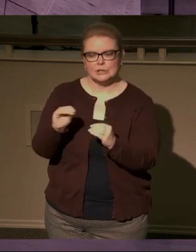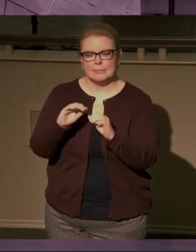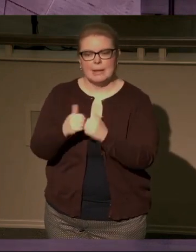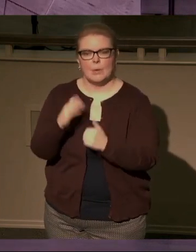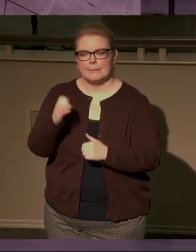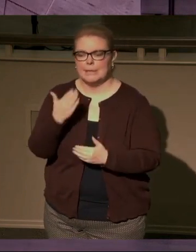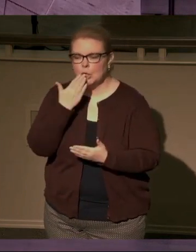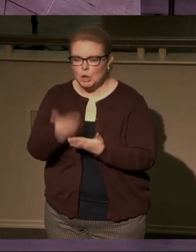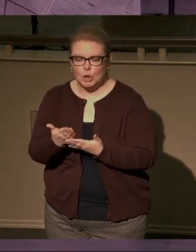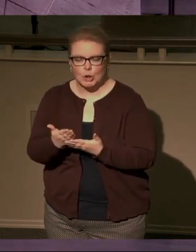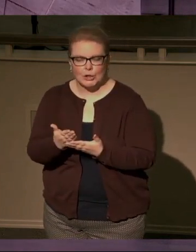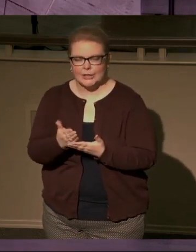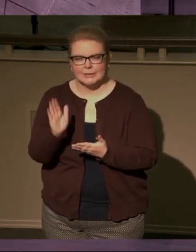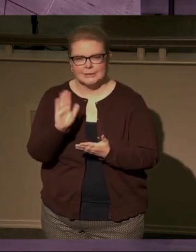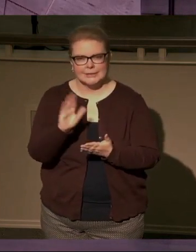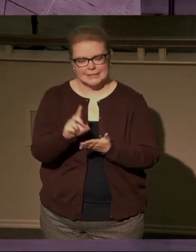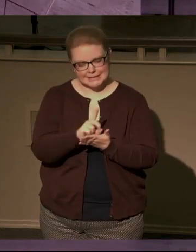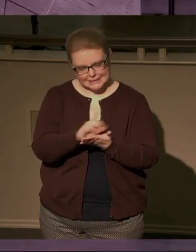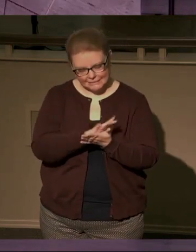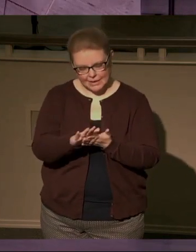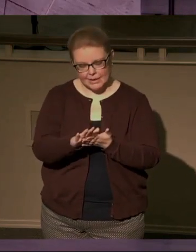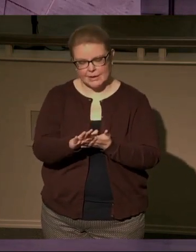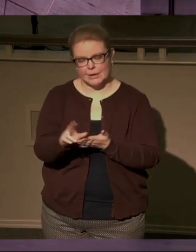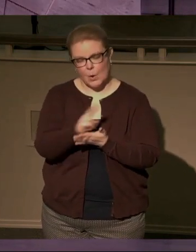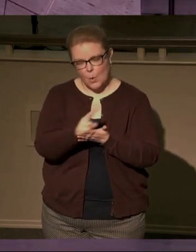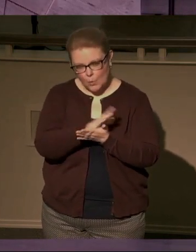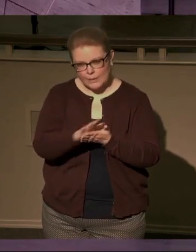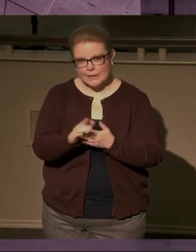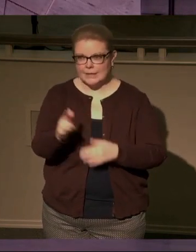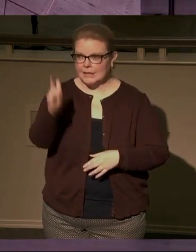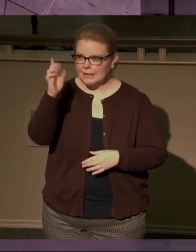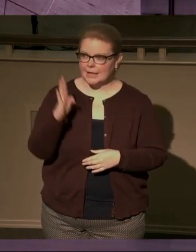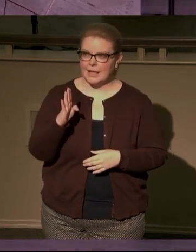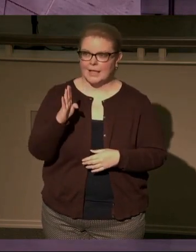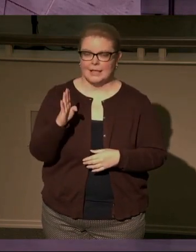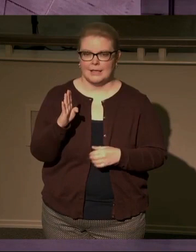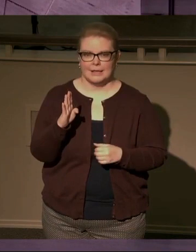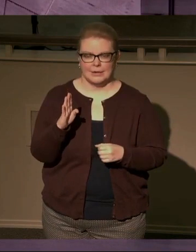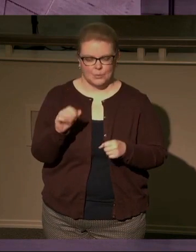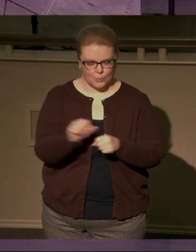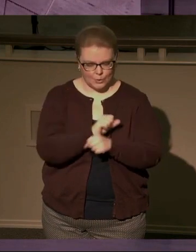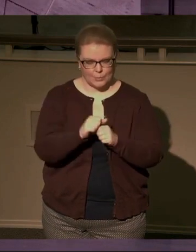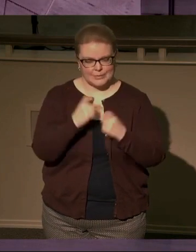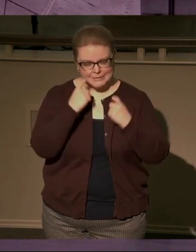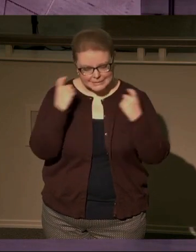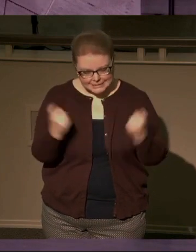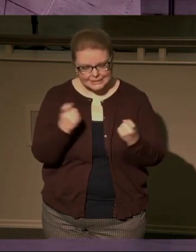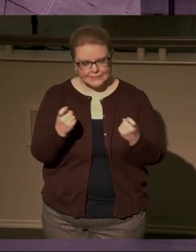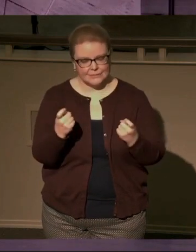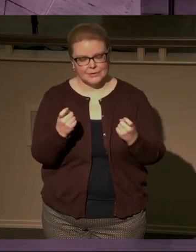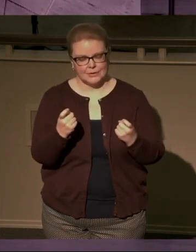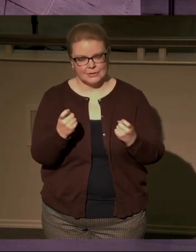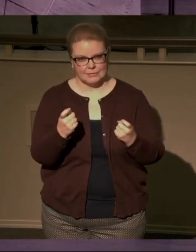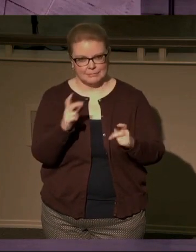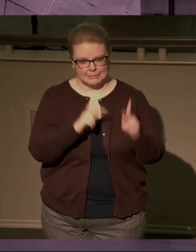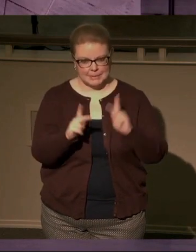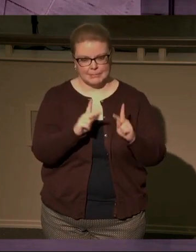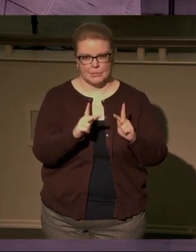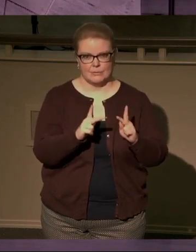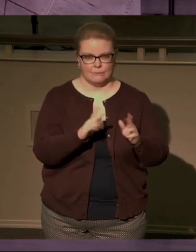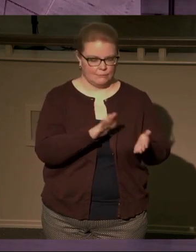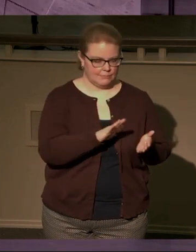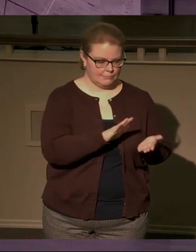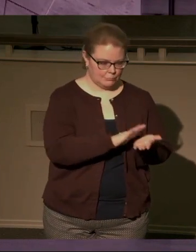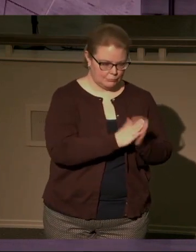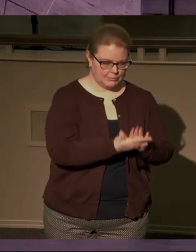a divine, holy God working with sinful, rebellious people to bring them from death to life.